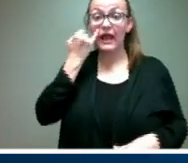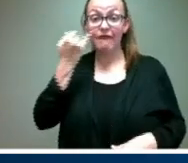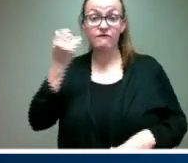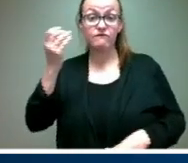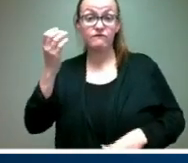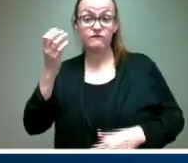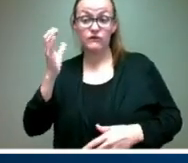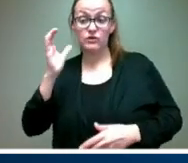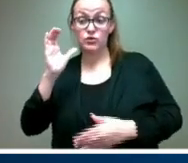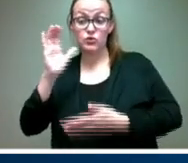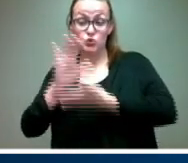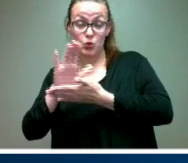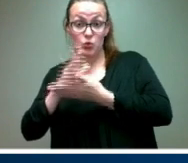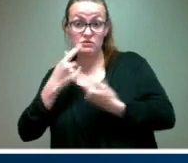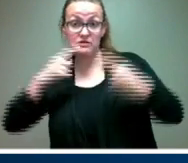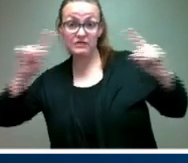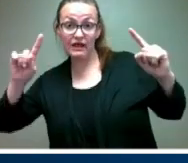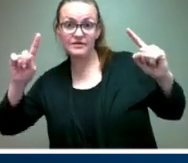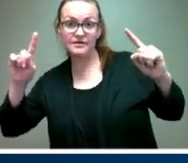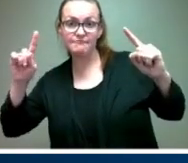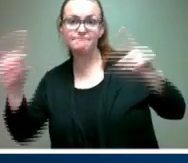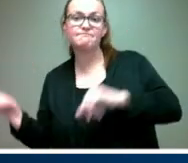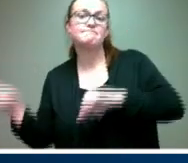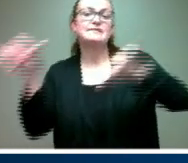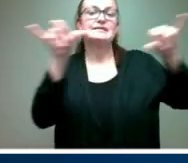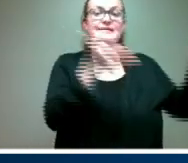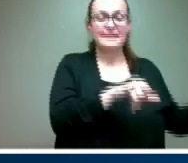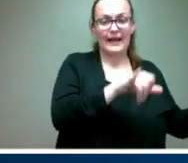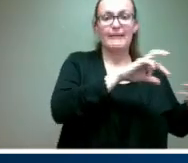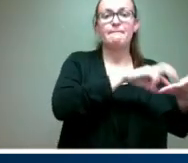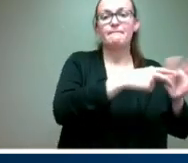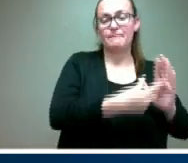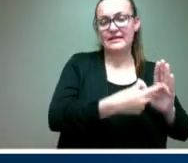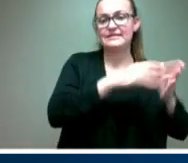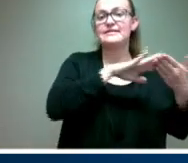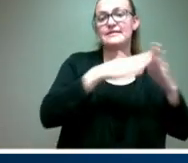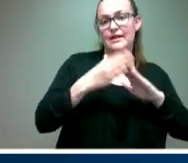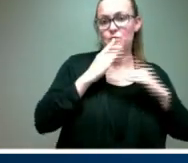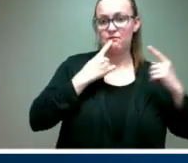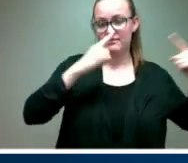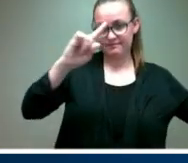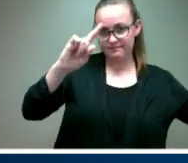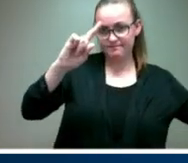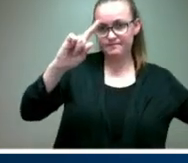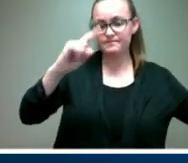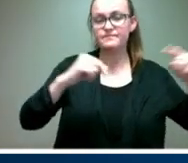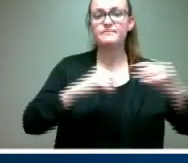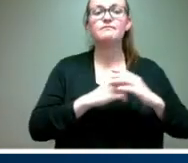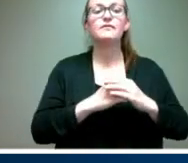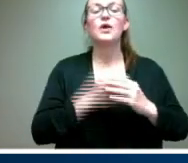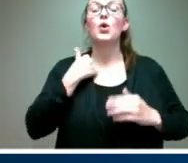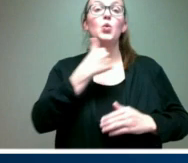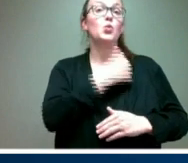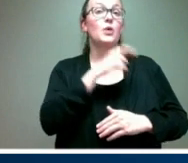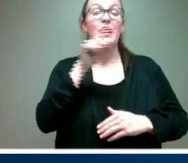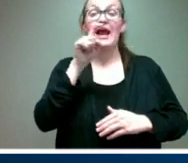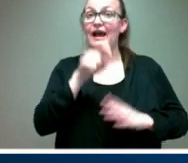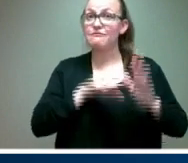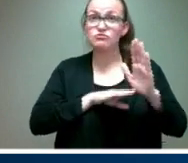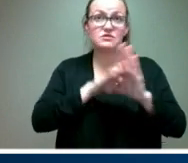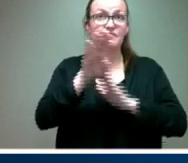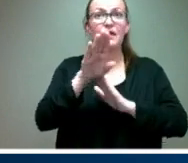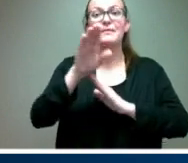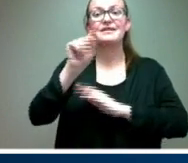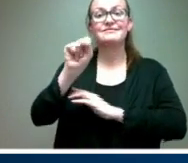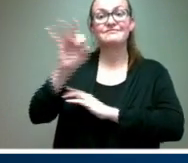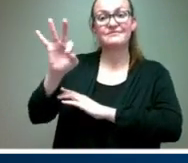think strategically like that. We've already decided that we're going to form a task force just to think about reopening the district. What does